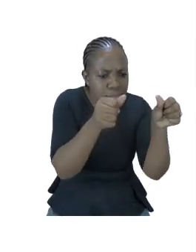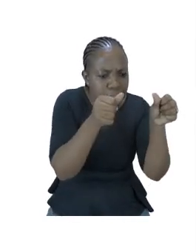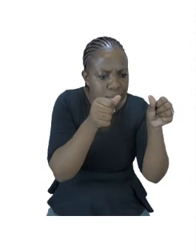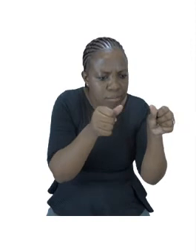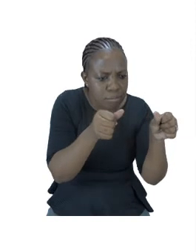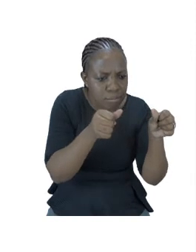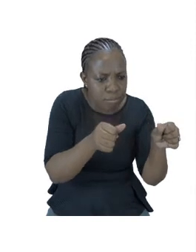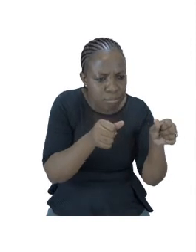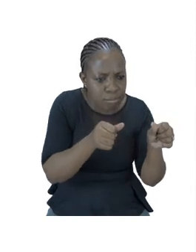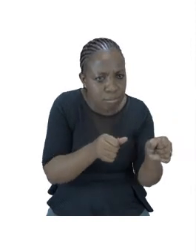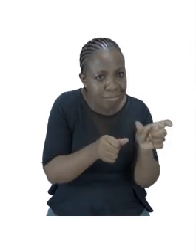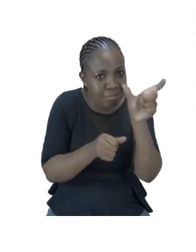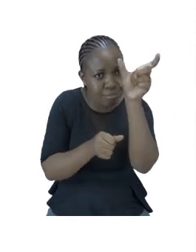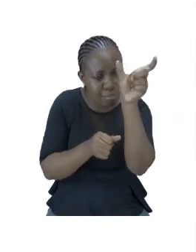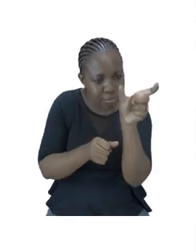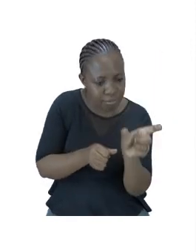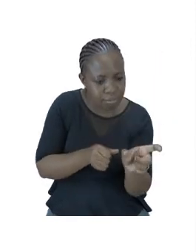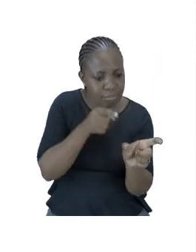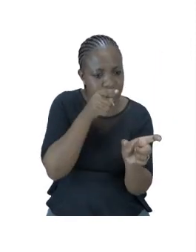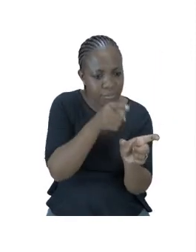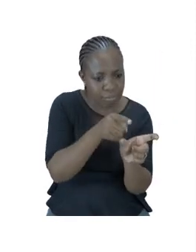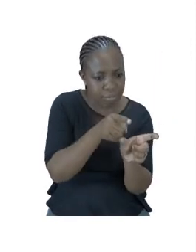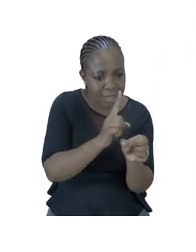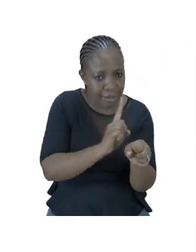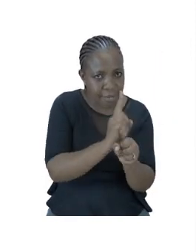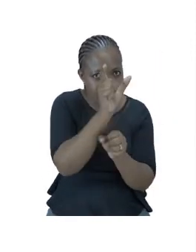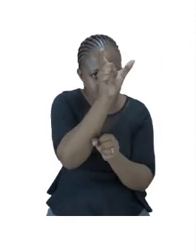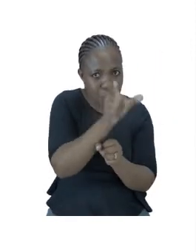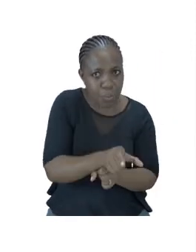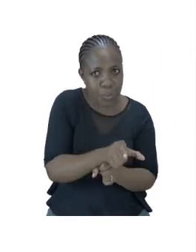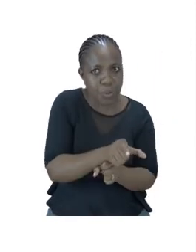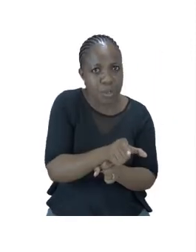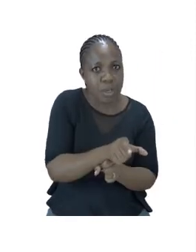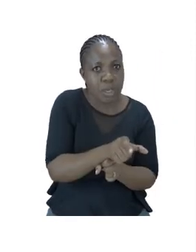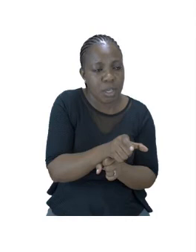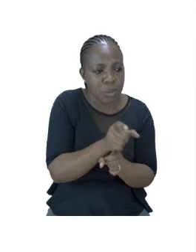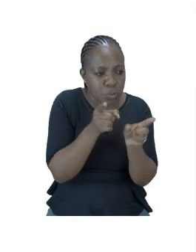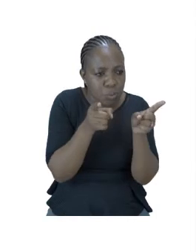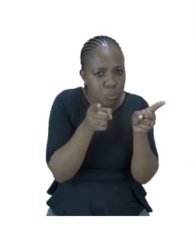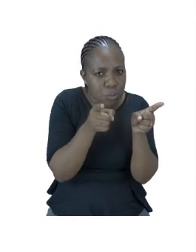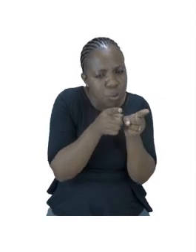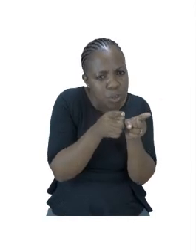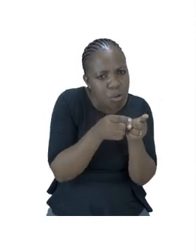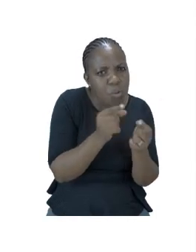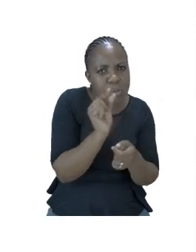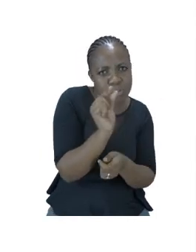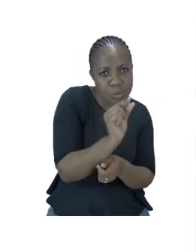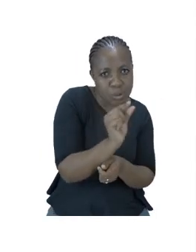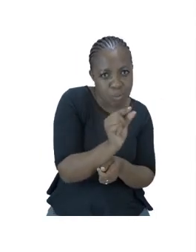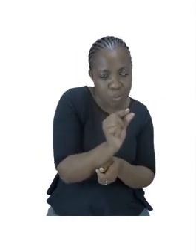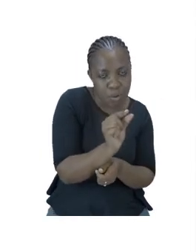one side that is going to be shorter which means that it is smaller in length and